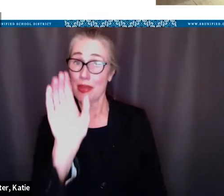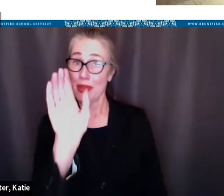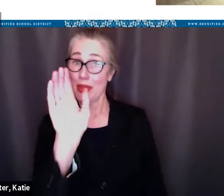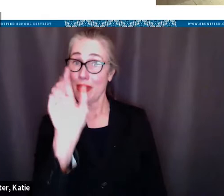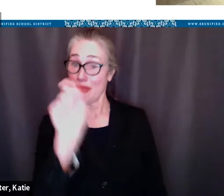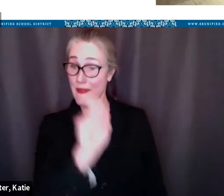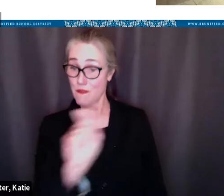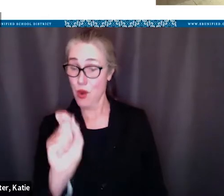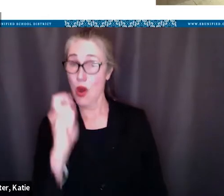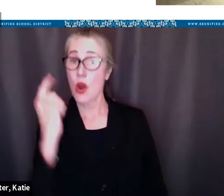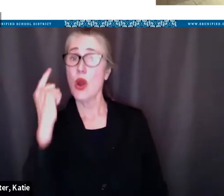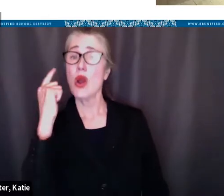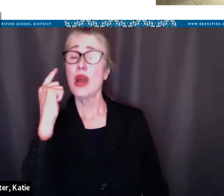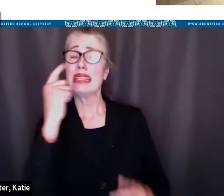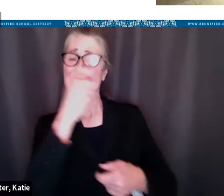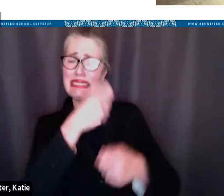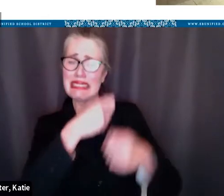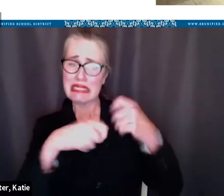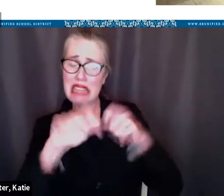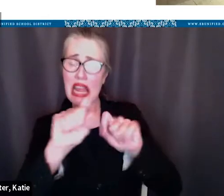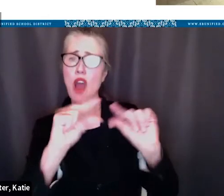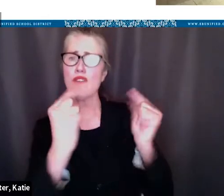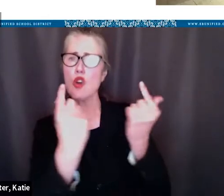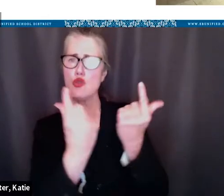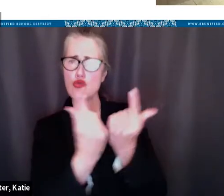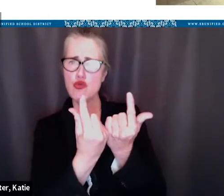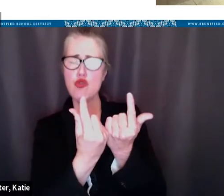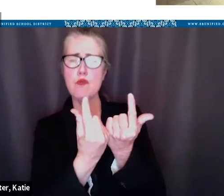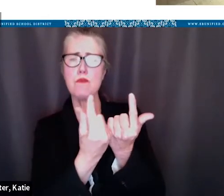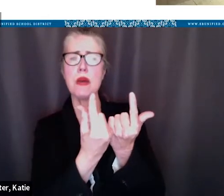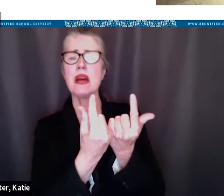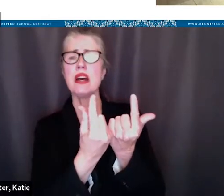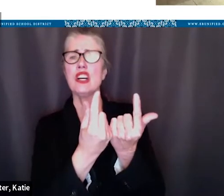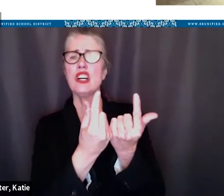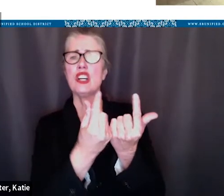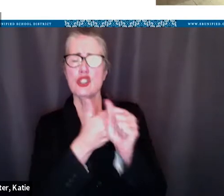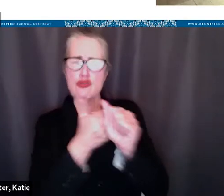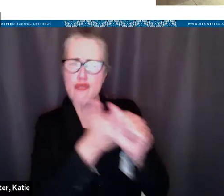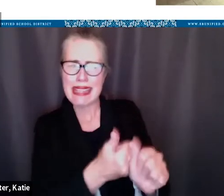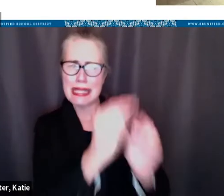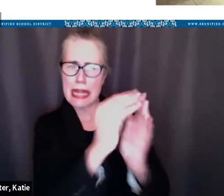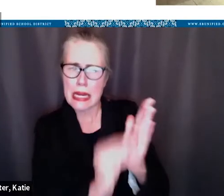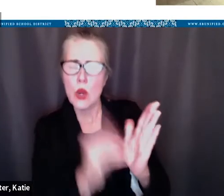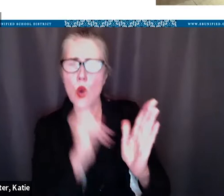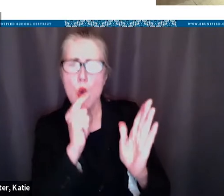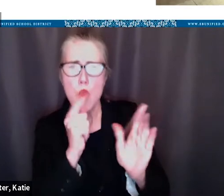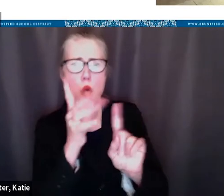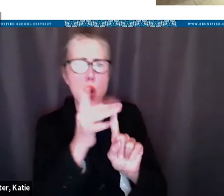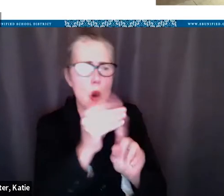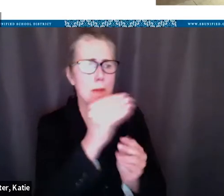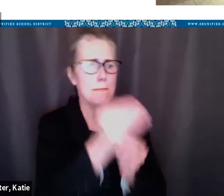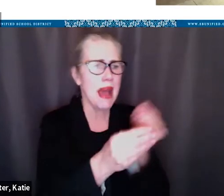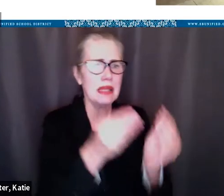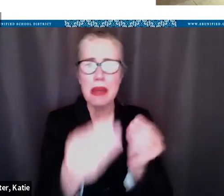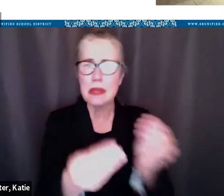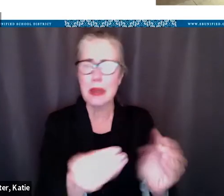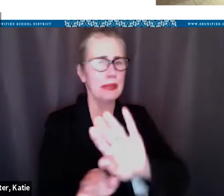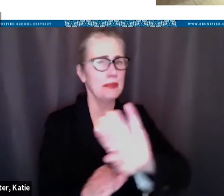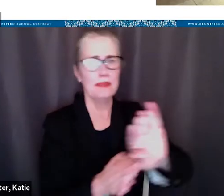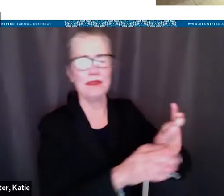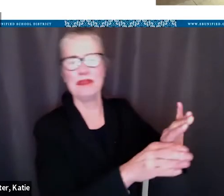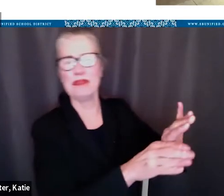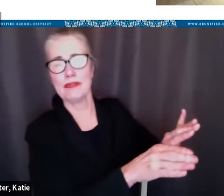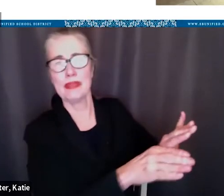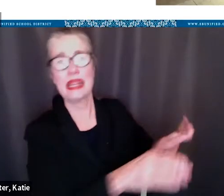instead of doing group contact tracing and close contact tracing we will continue to do re-entry testing